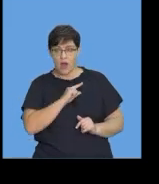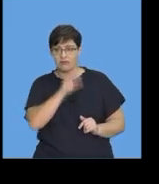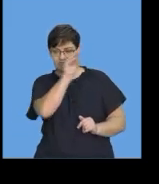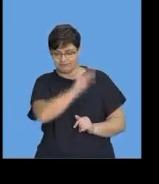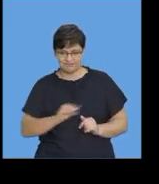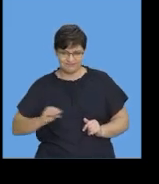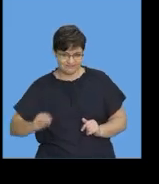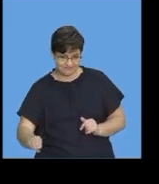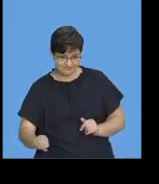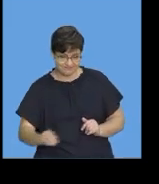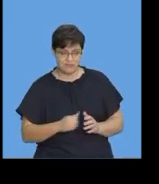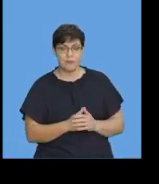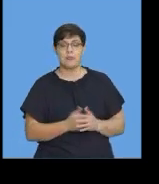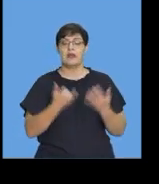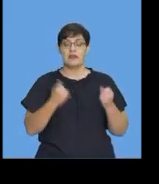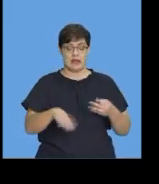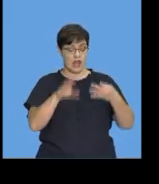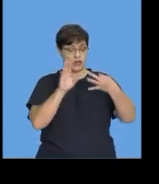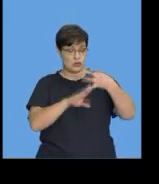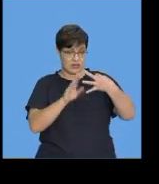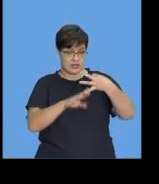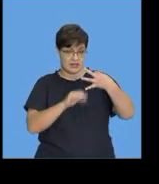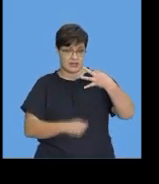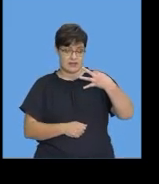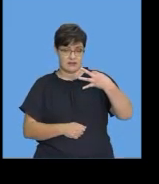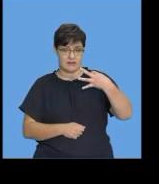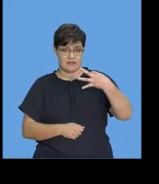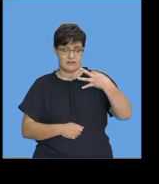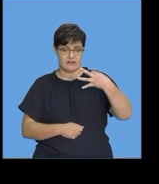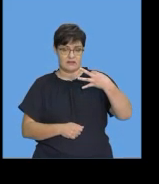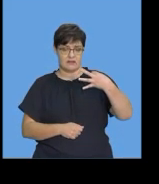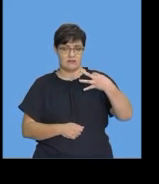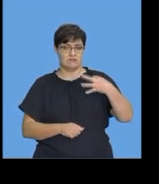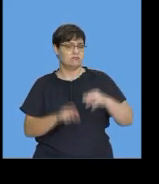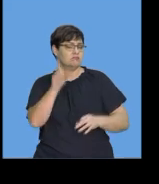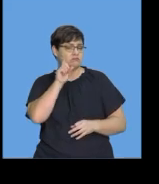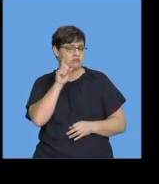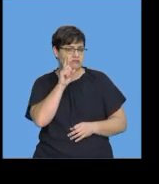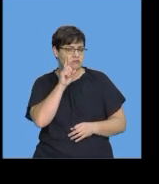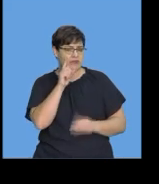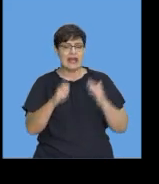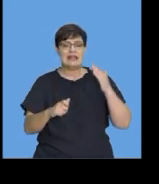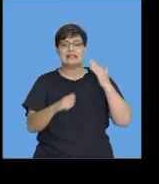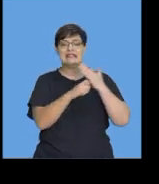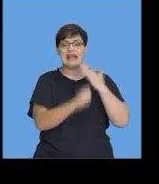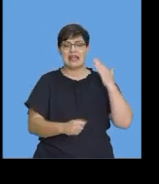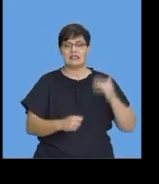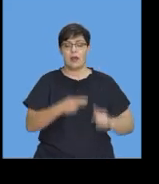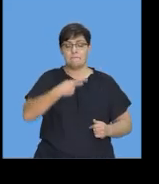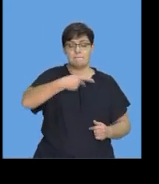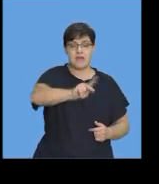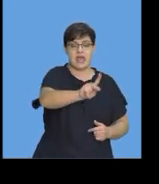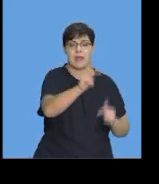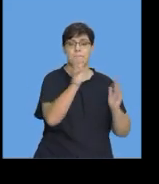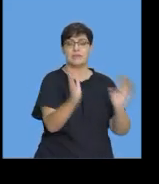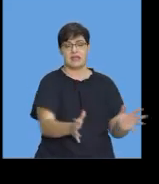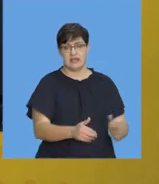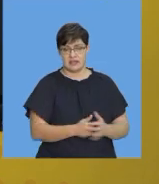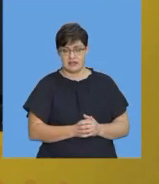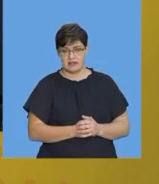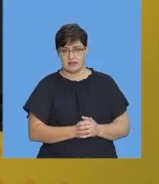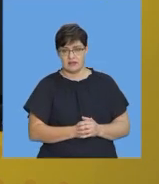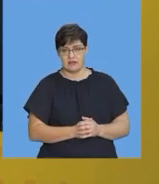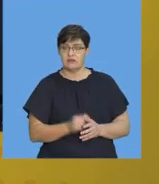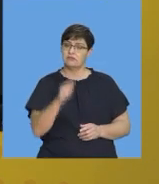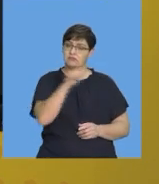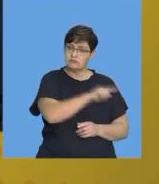down story. Okay, step number 3. You're now going to look for your taxation paid. That means go